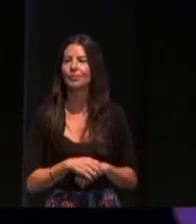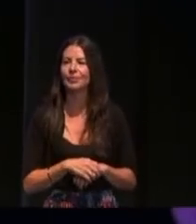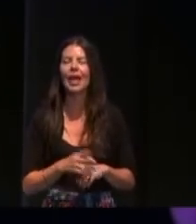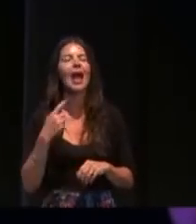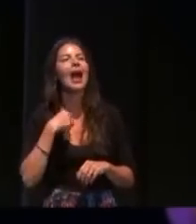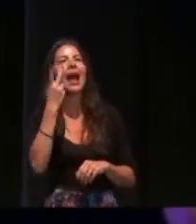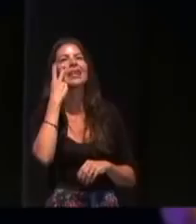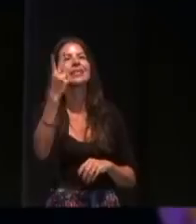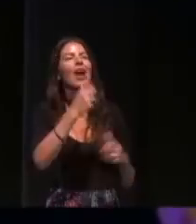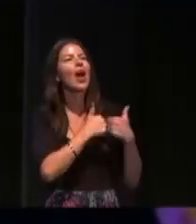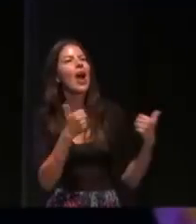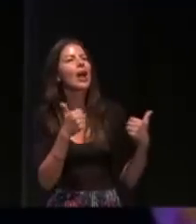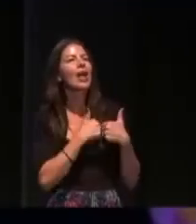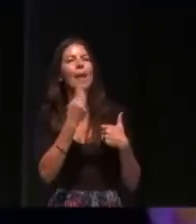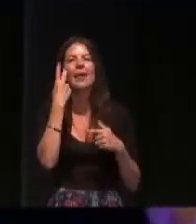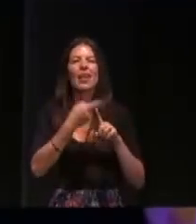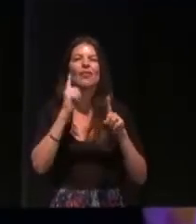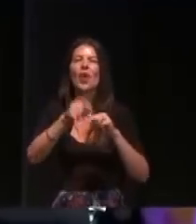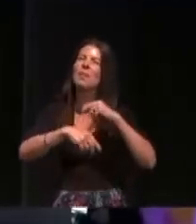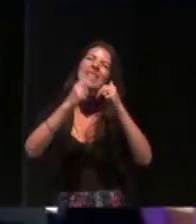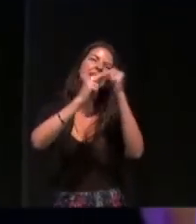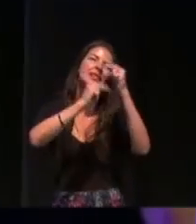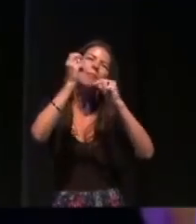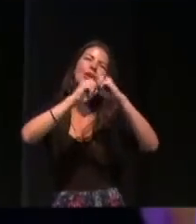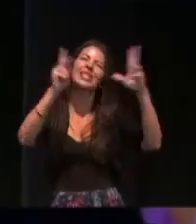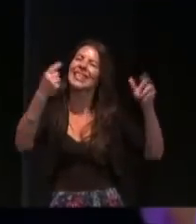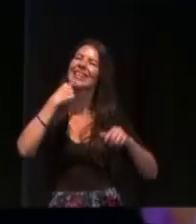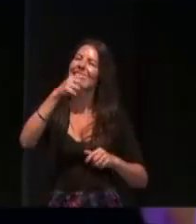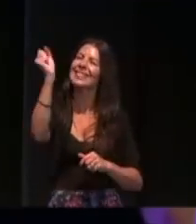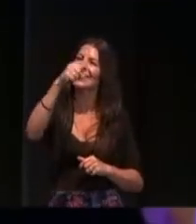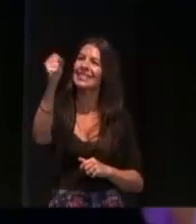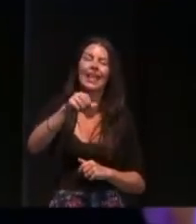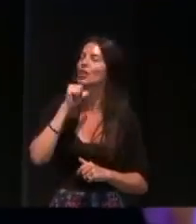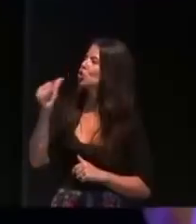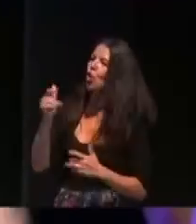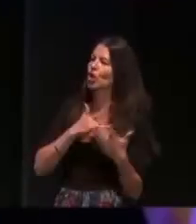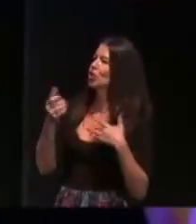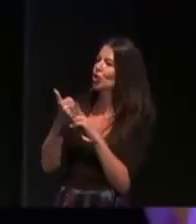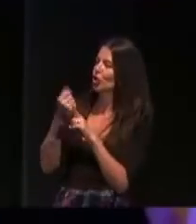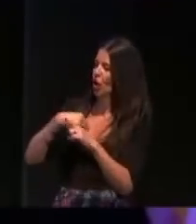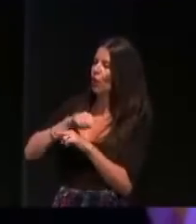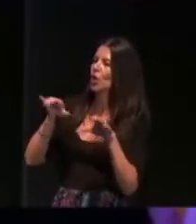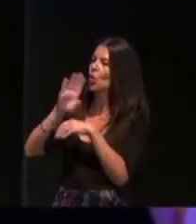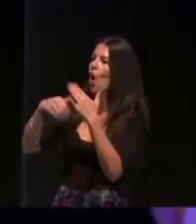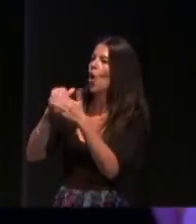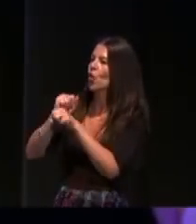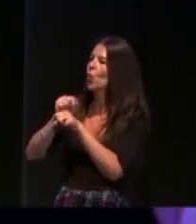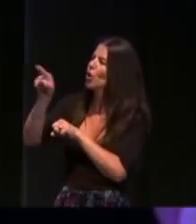I saw agape streaming out of this building and I said yes, and they said, don't worry, we'll do the rest.